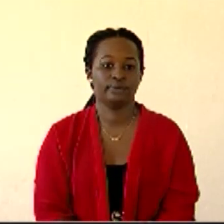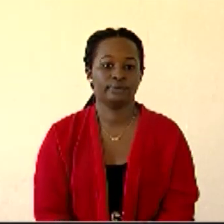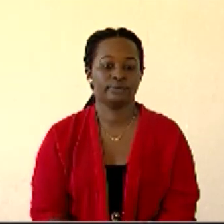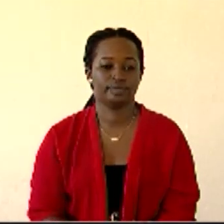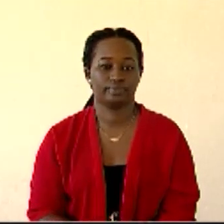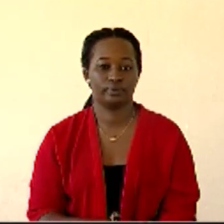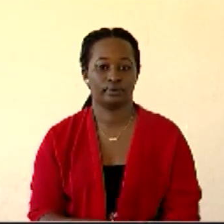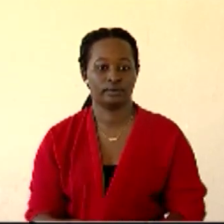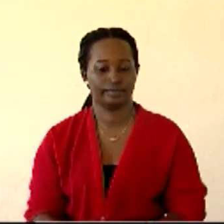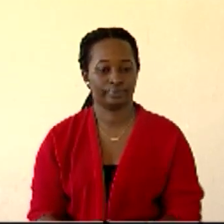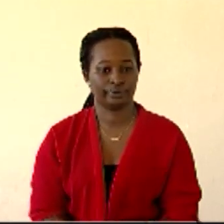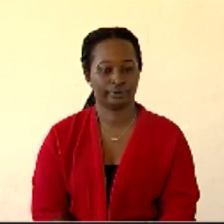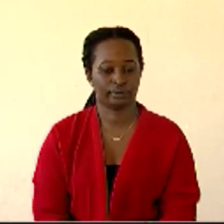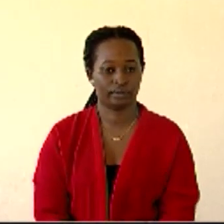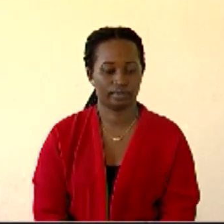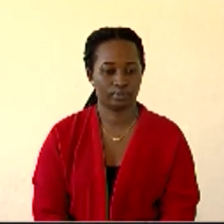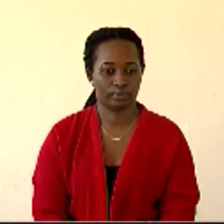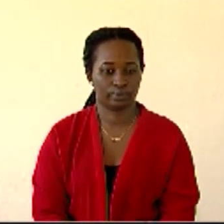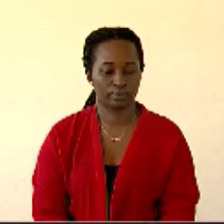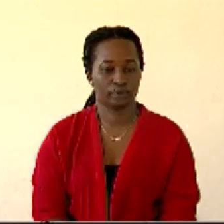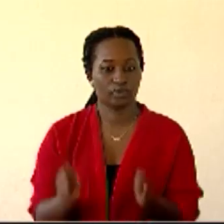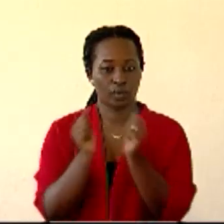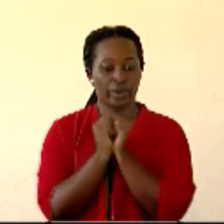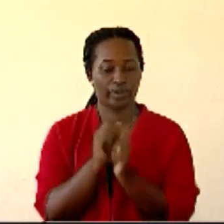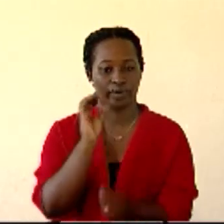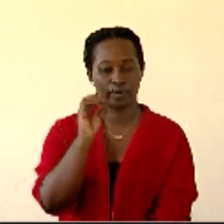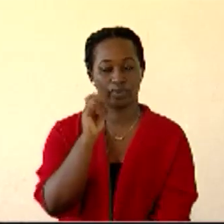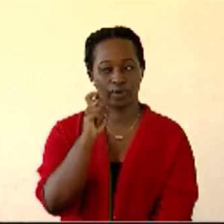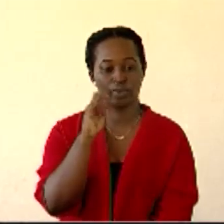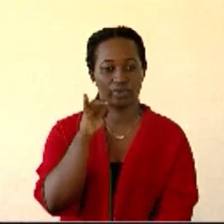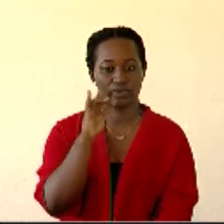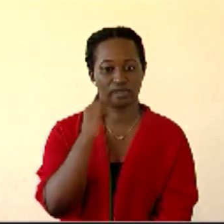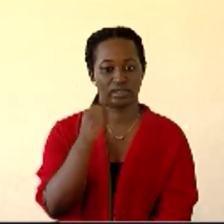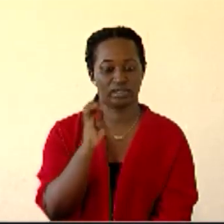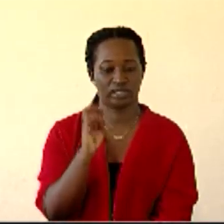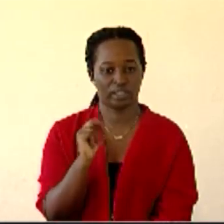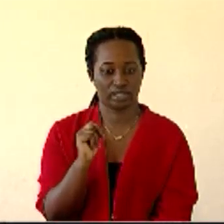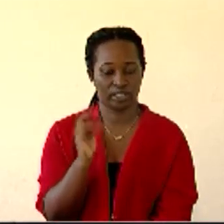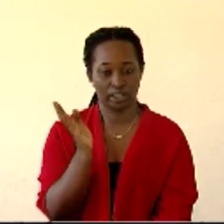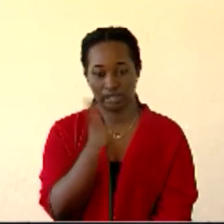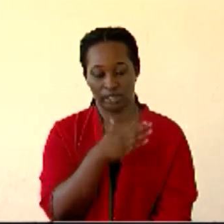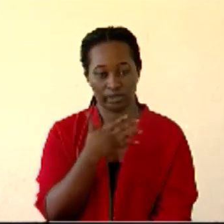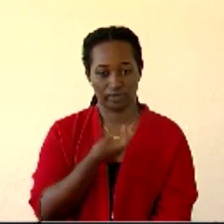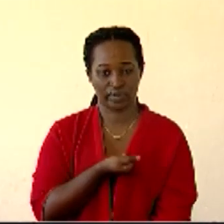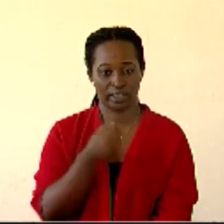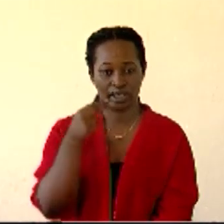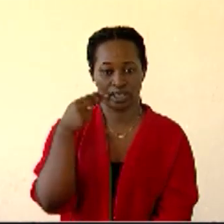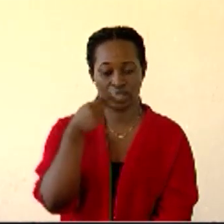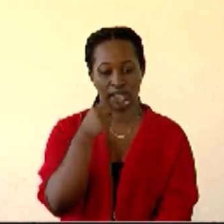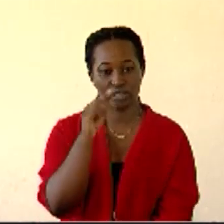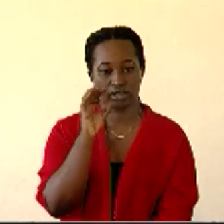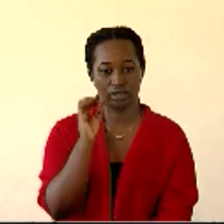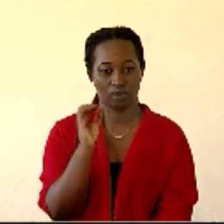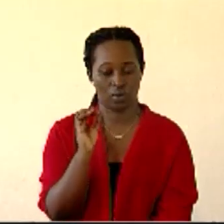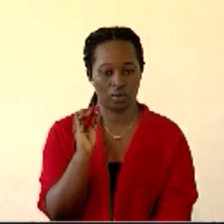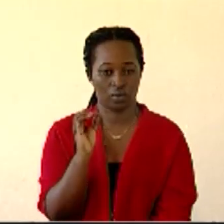an hydrogen with oxygen over there. This is HO, this is